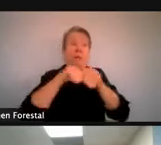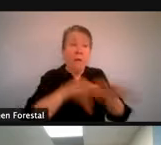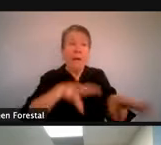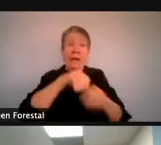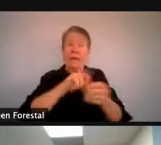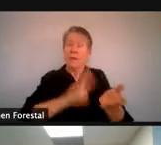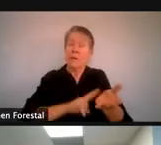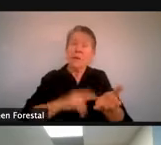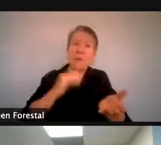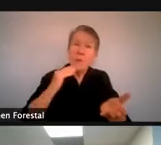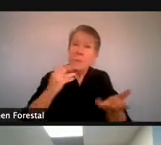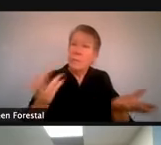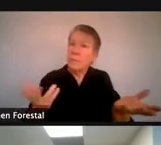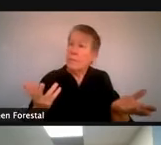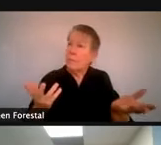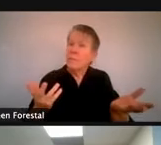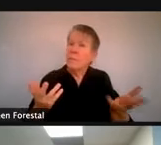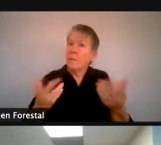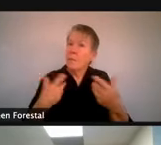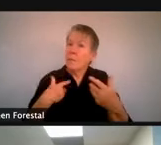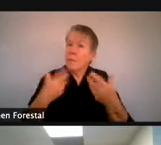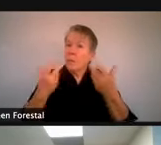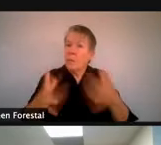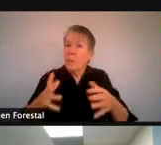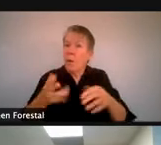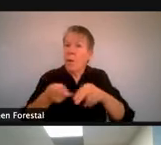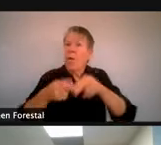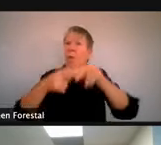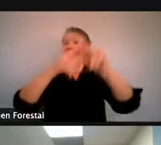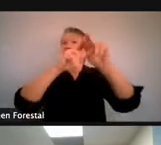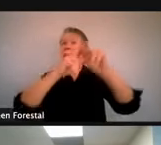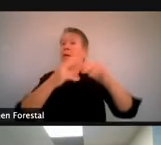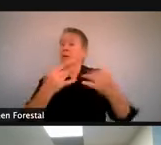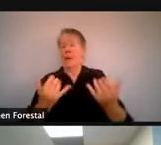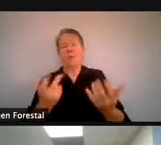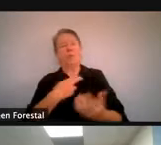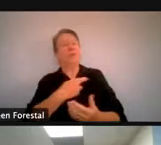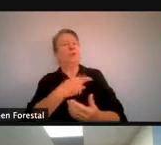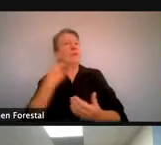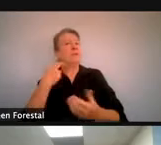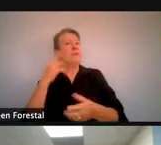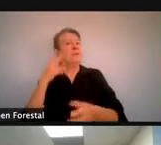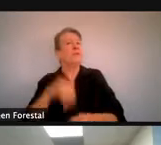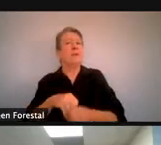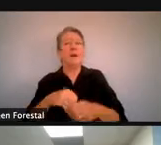close eye on that. It's a risk bringing your loved one home.